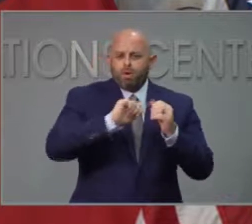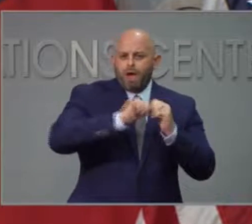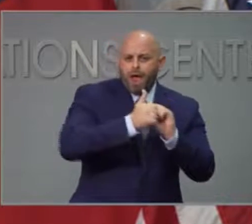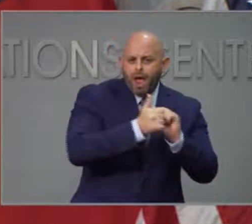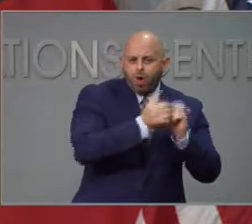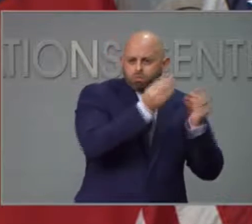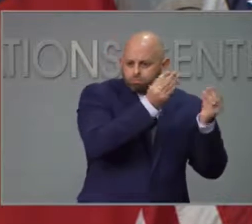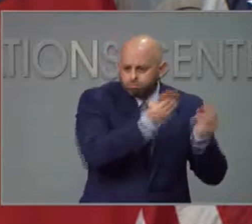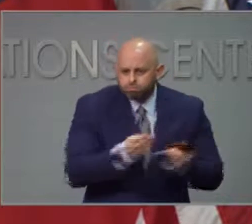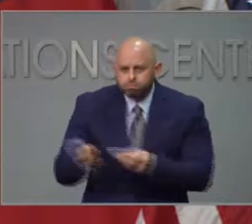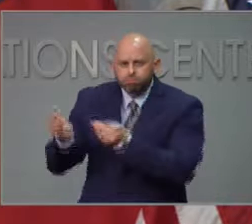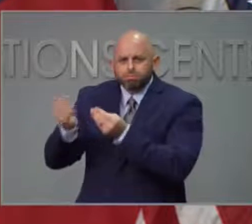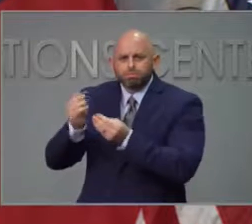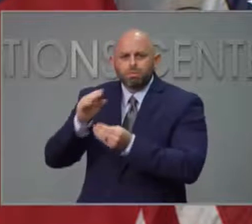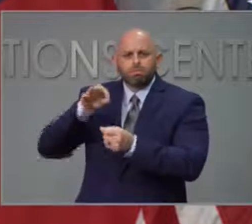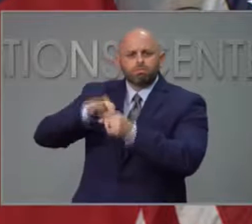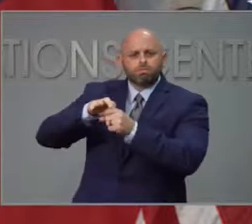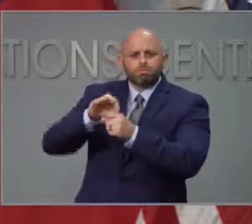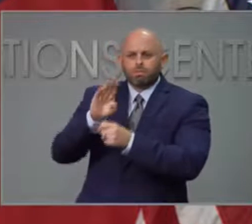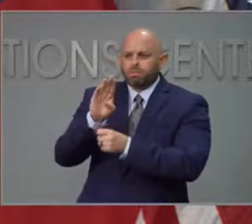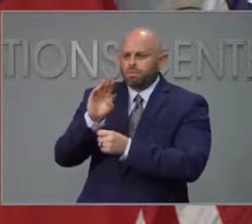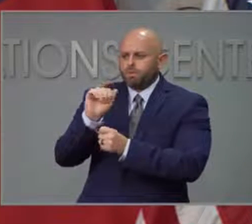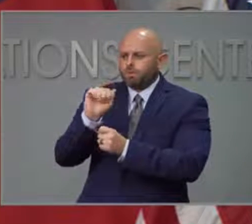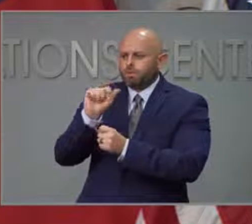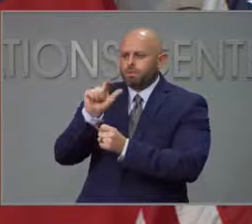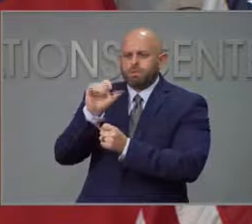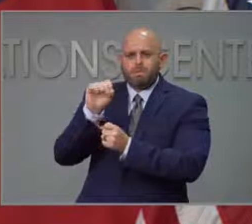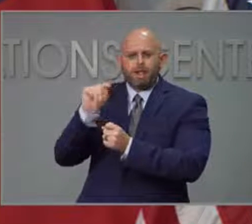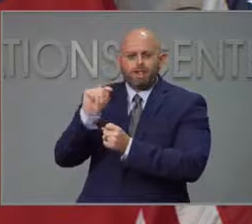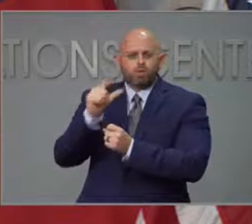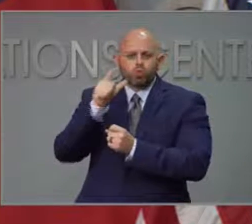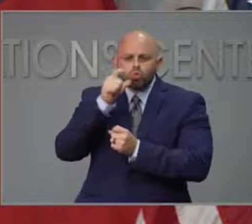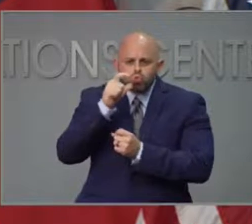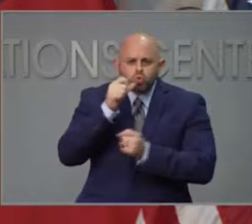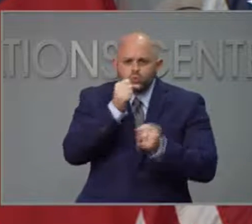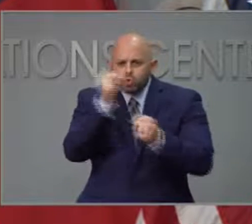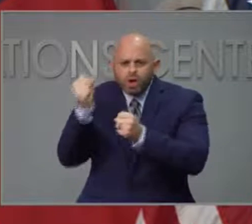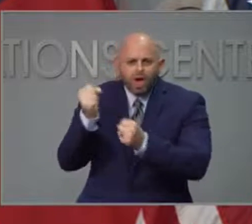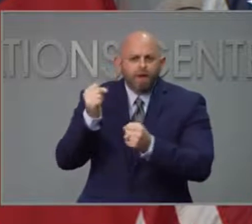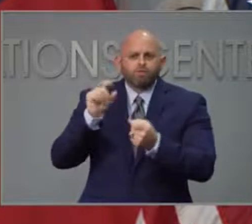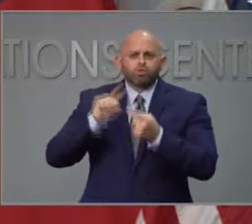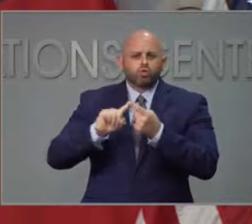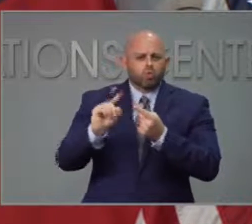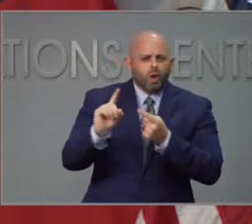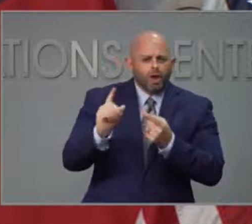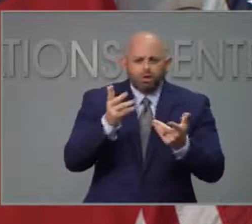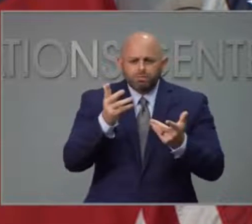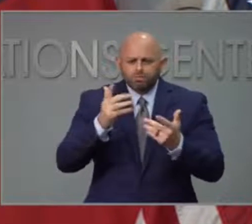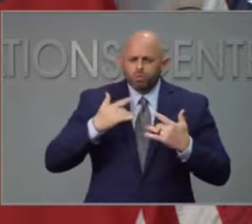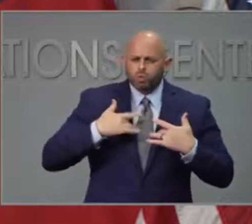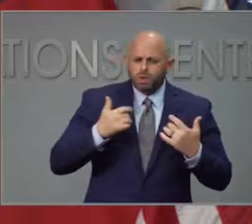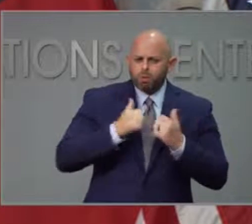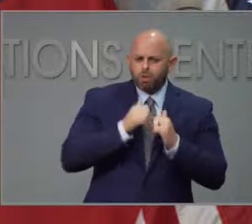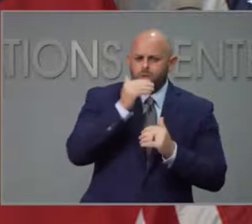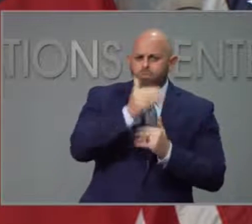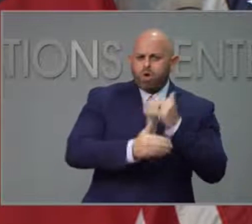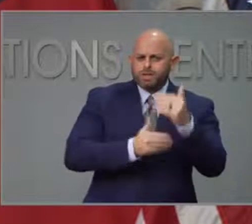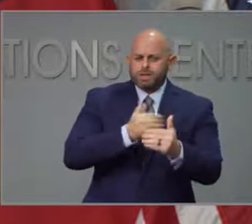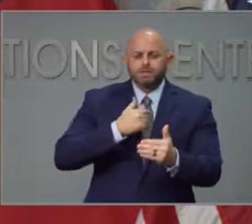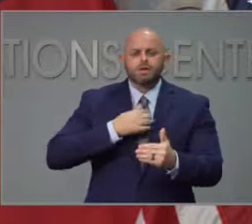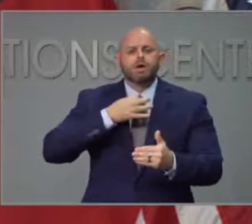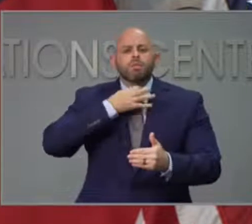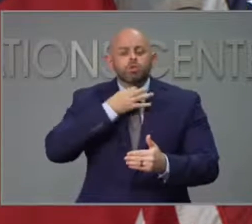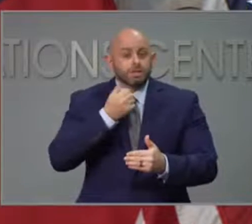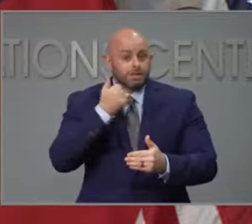who's doing that sort of activity, and so on. And I'm wondering if there's been anything like that here in